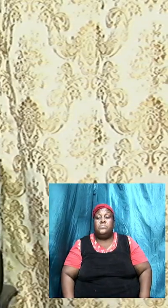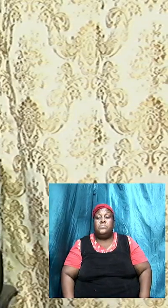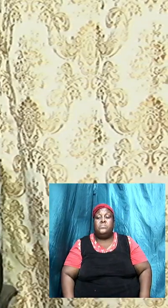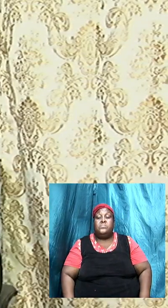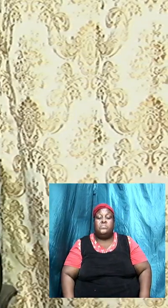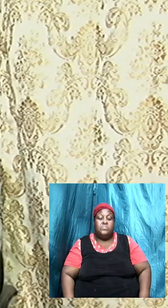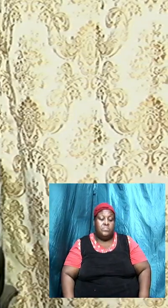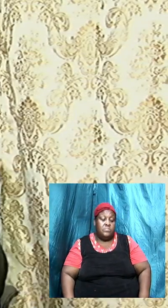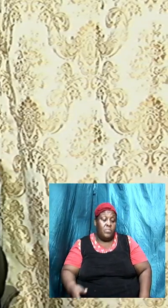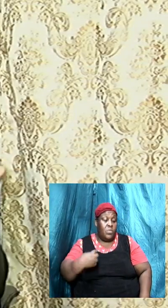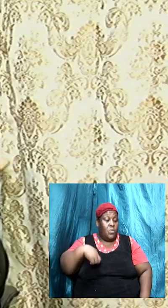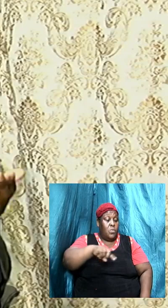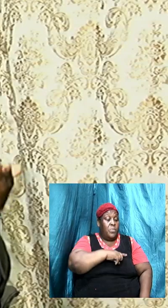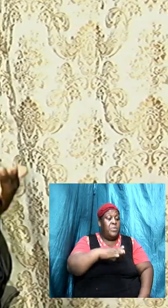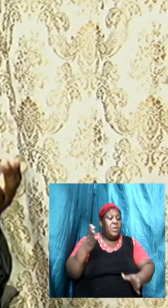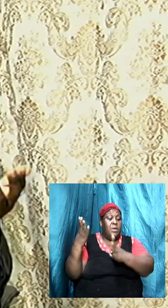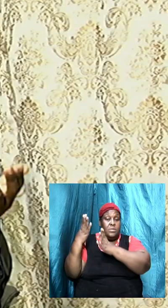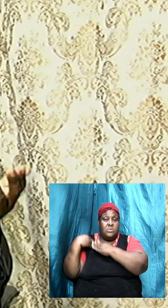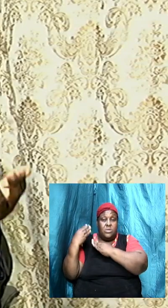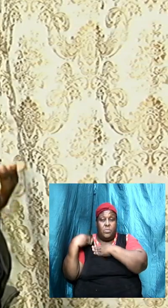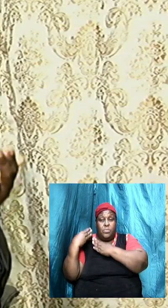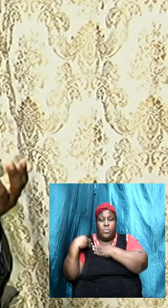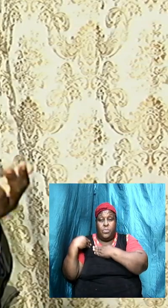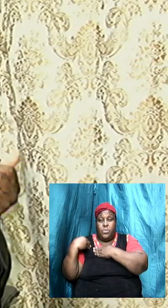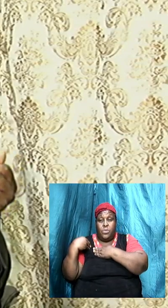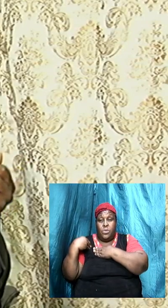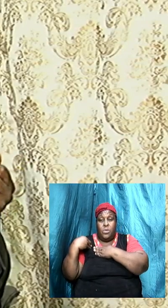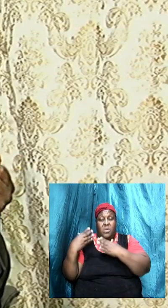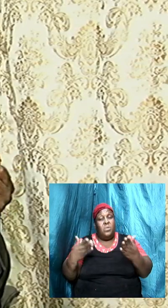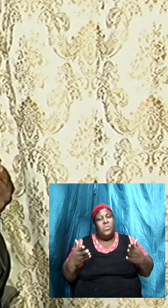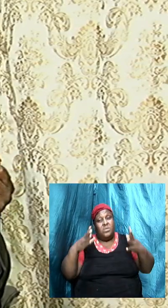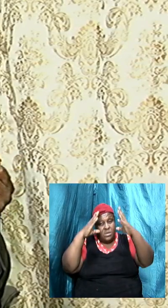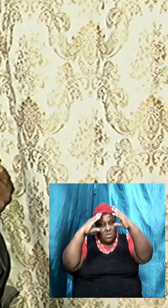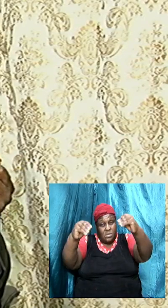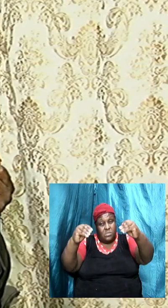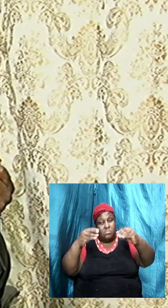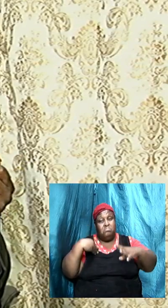And we accept what is taught to us.